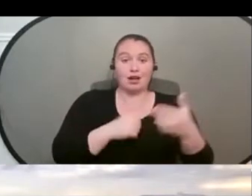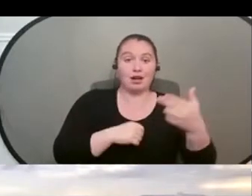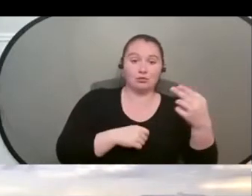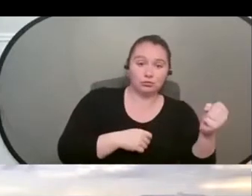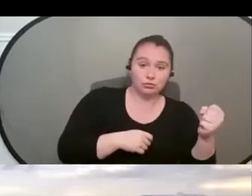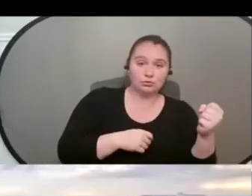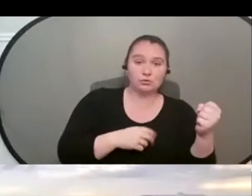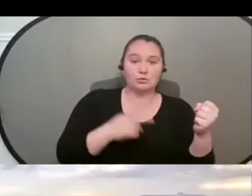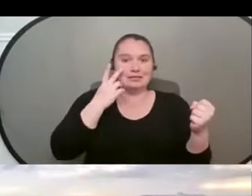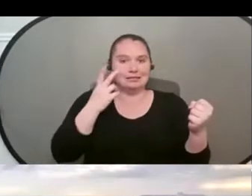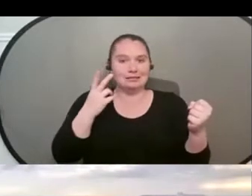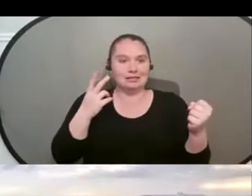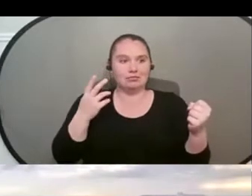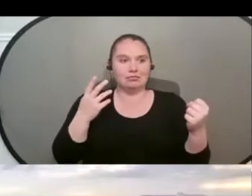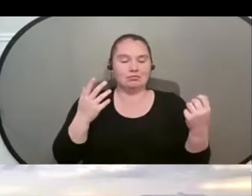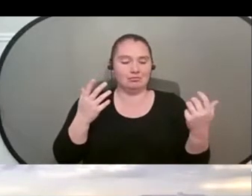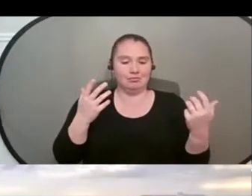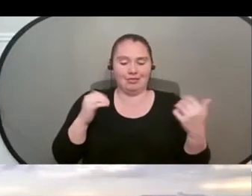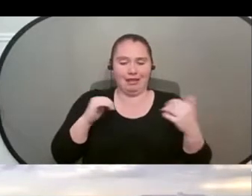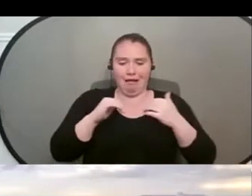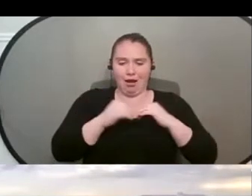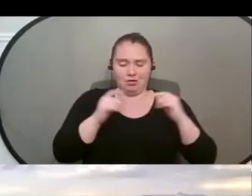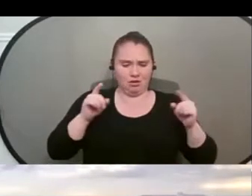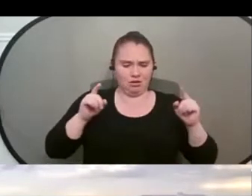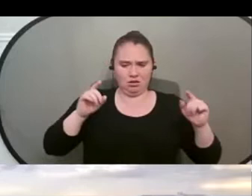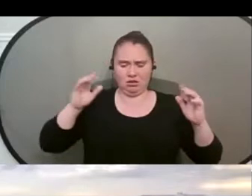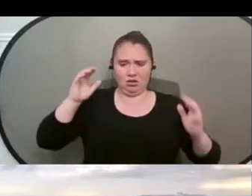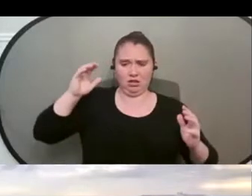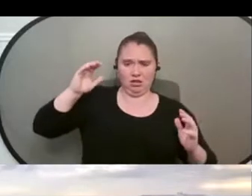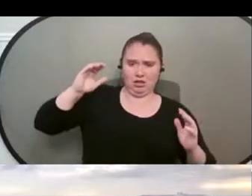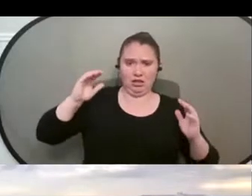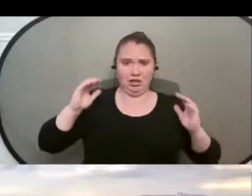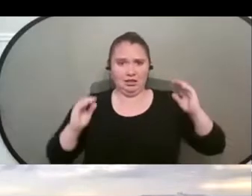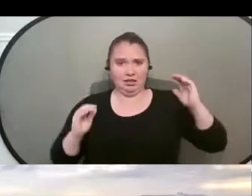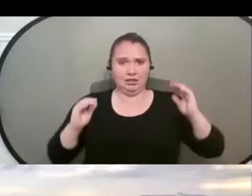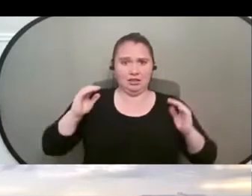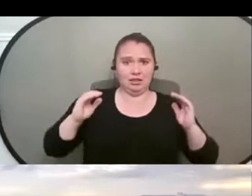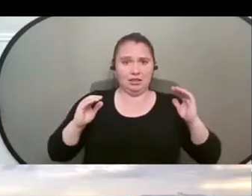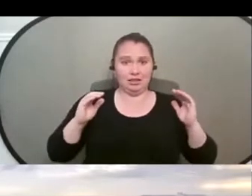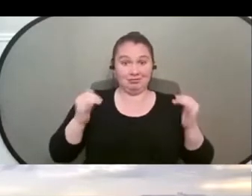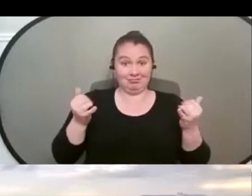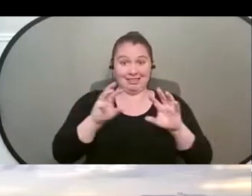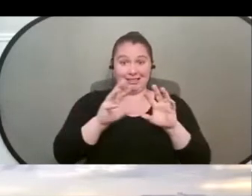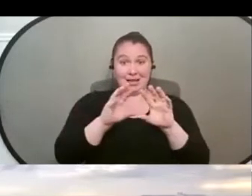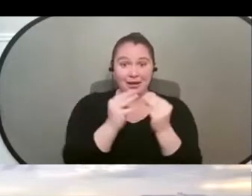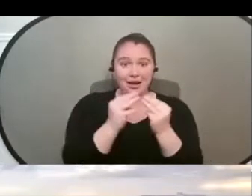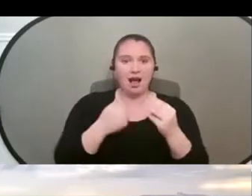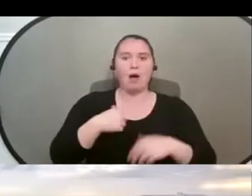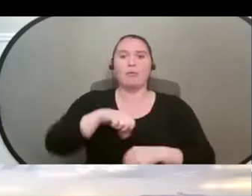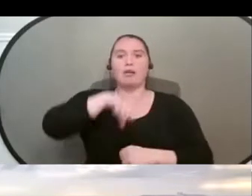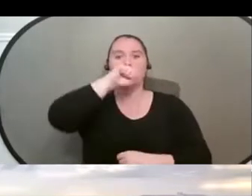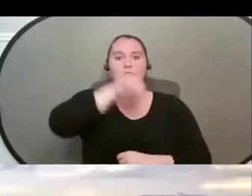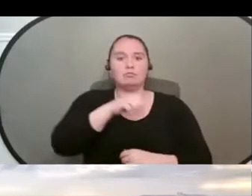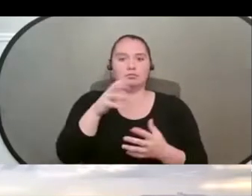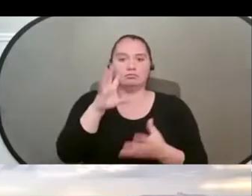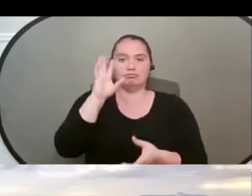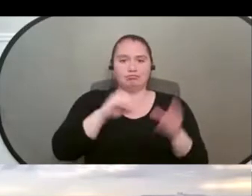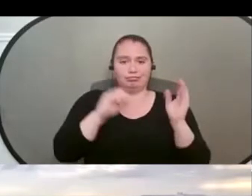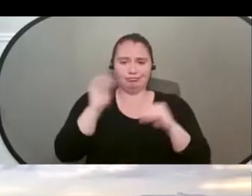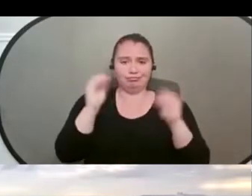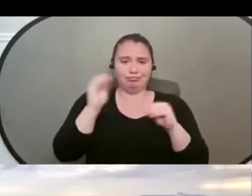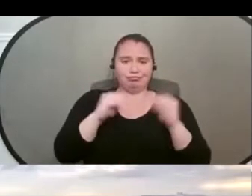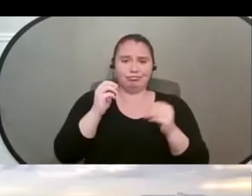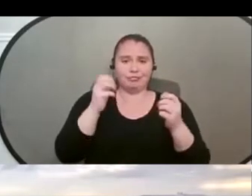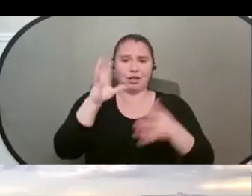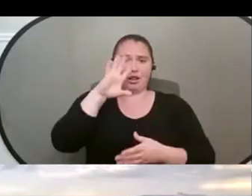do you weigh all these out? And the committee has identified, man, I would love to have all these things and, starting to put rain. So what we're